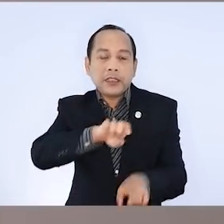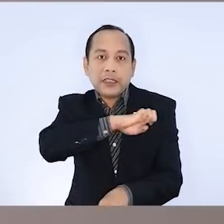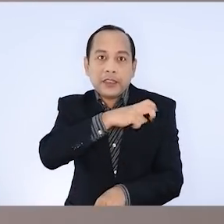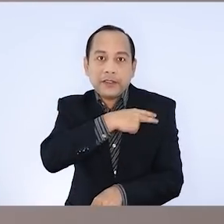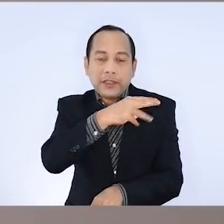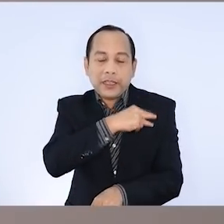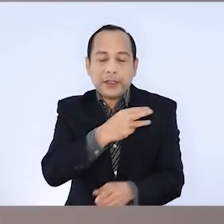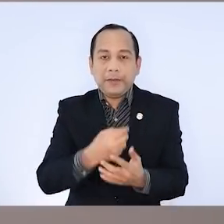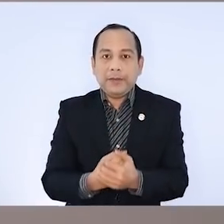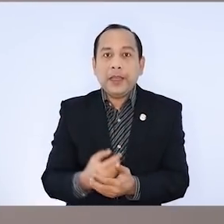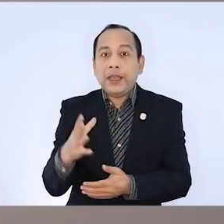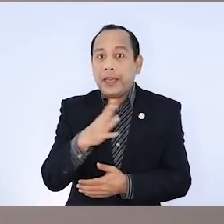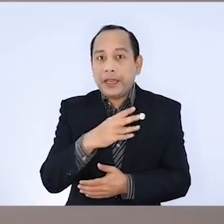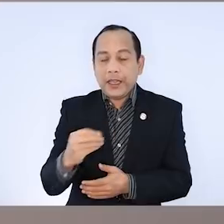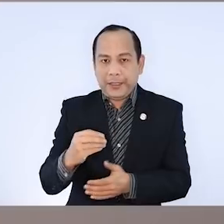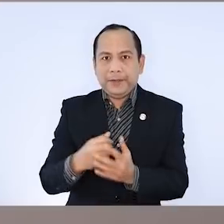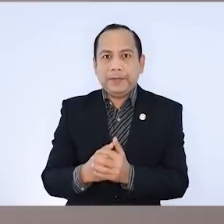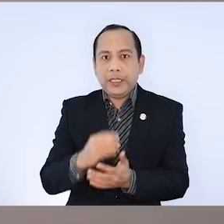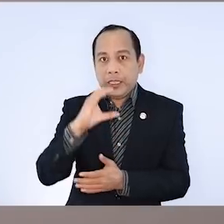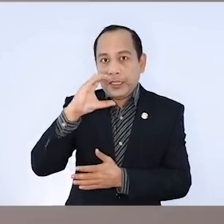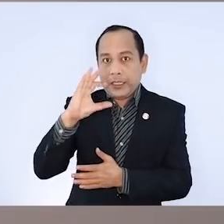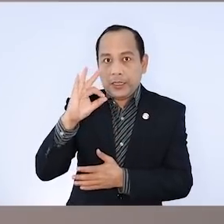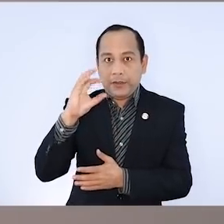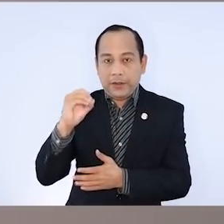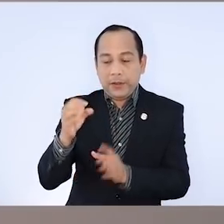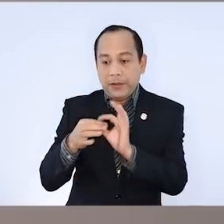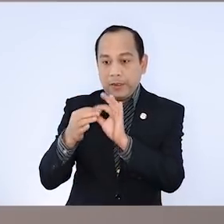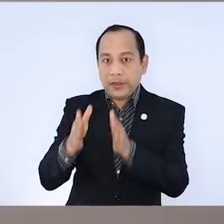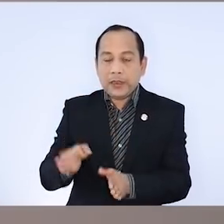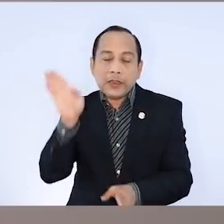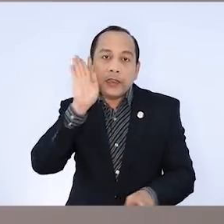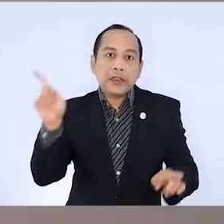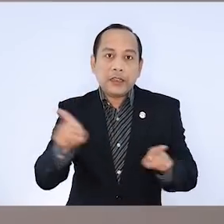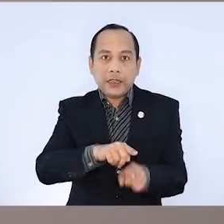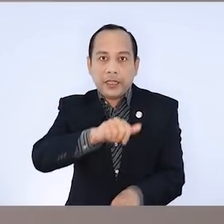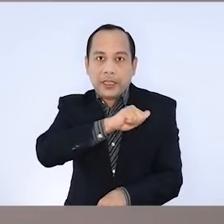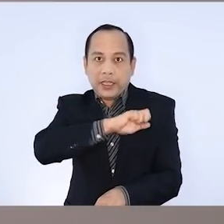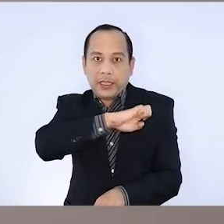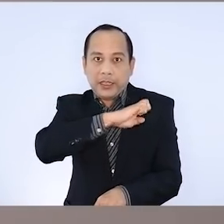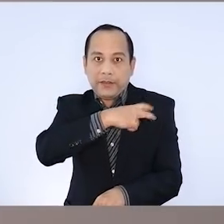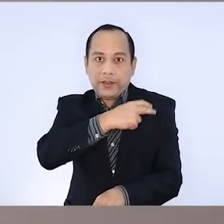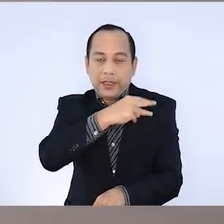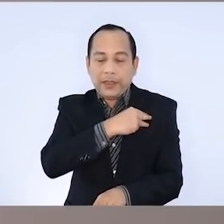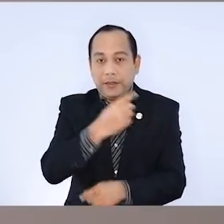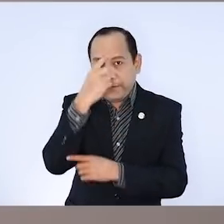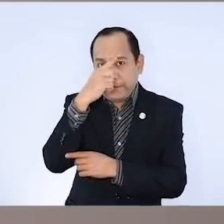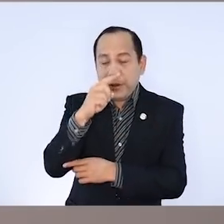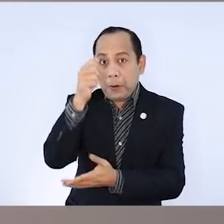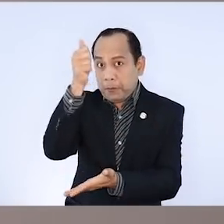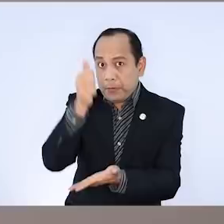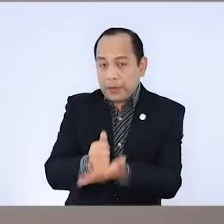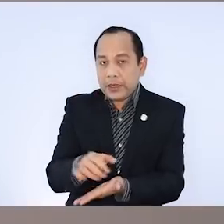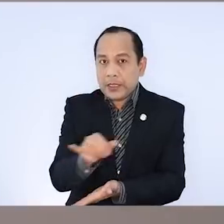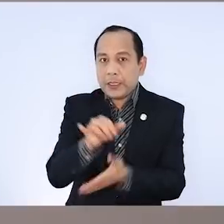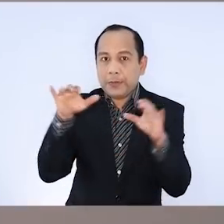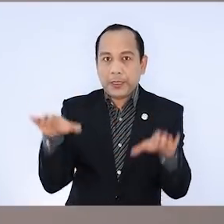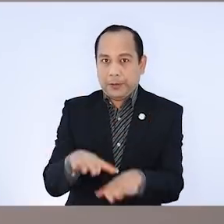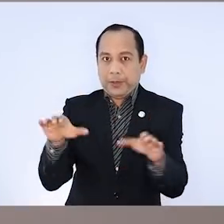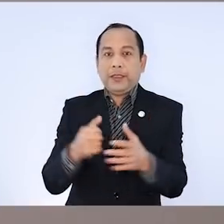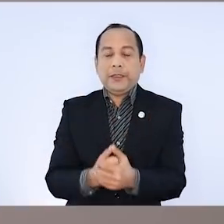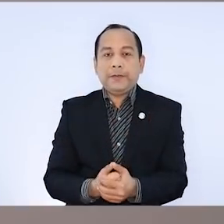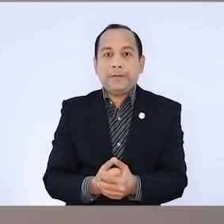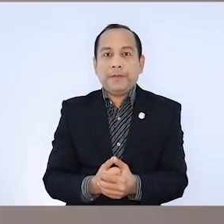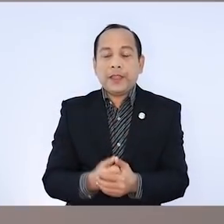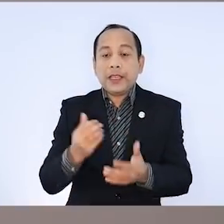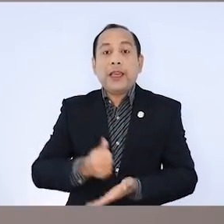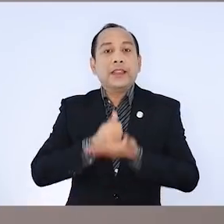V. Manalo, and the overall CFO Coordinator, Brother Angelo Manalo, for approving these activities,